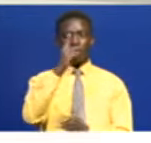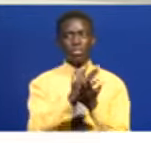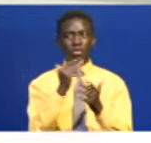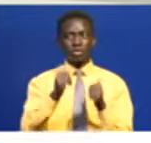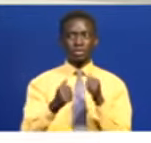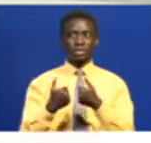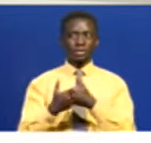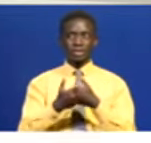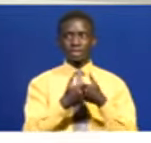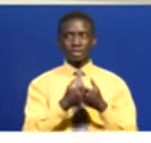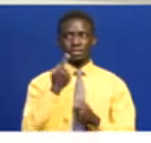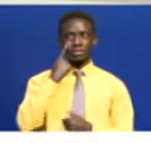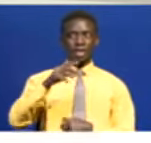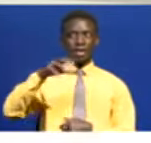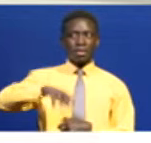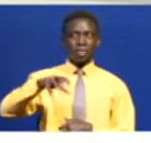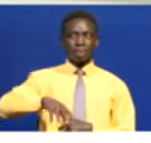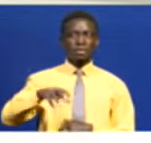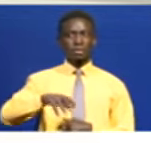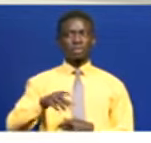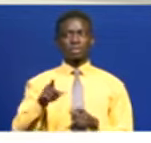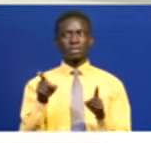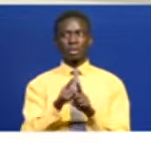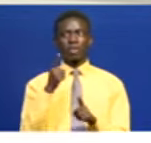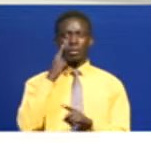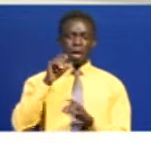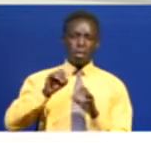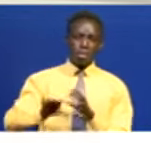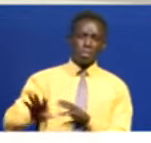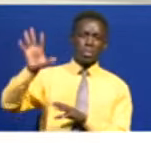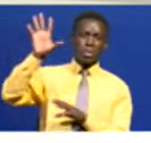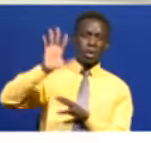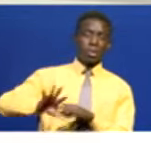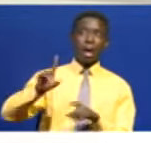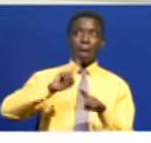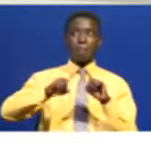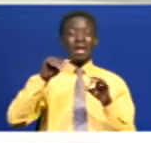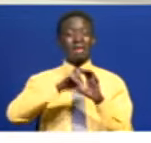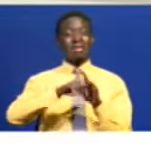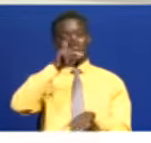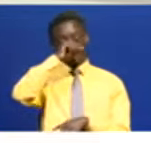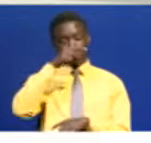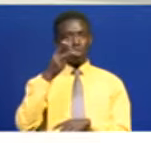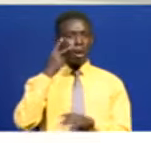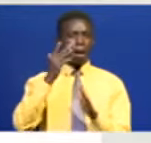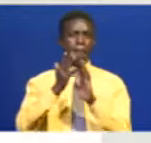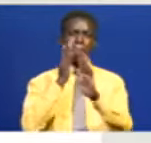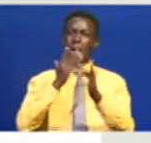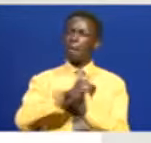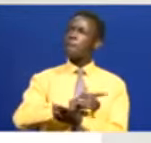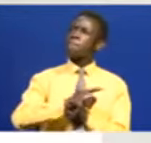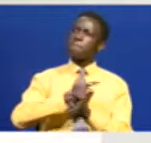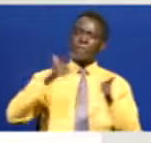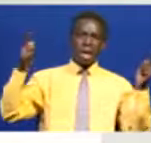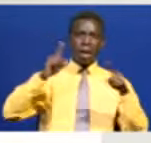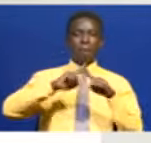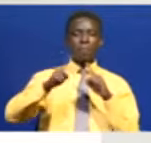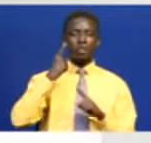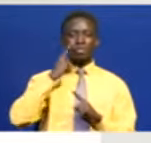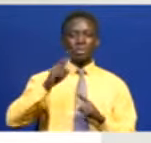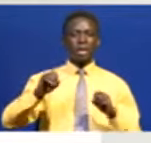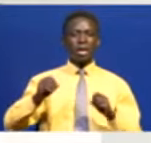Yes. You know, like the matatos and the smoke. Mm-hmm. In Turkey, you see big trucks, big buses, but you never see any smoke. Yeah. This is